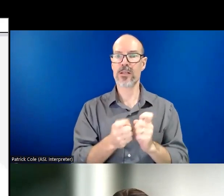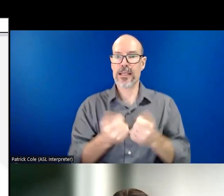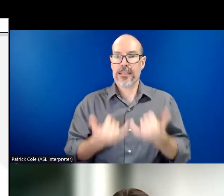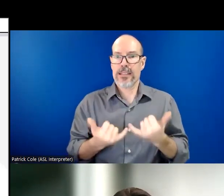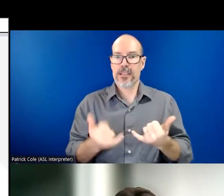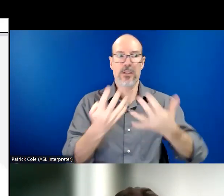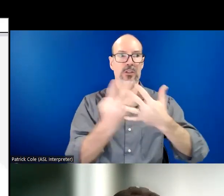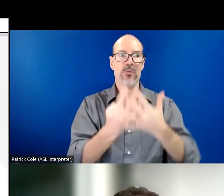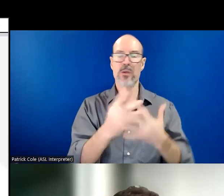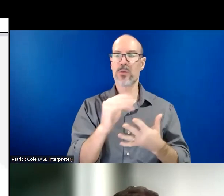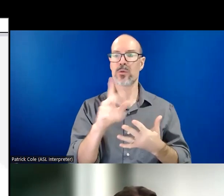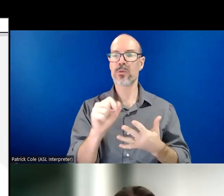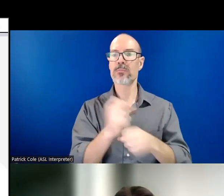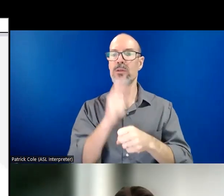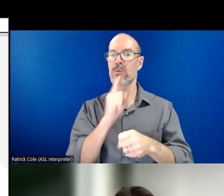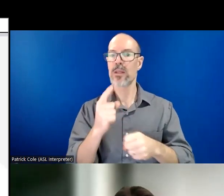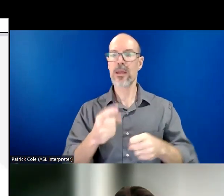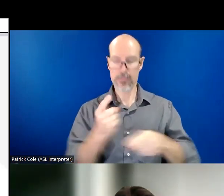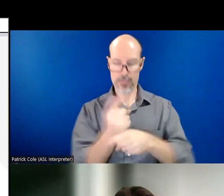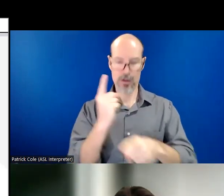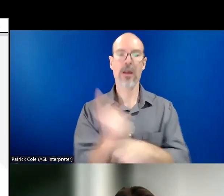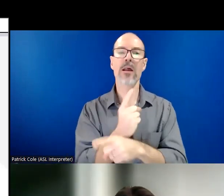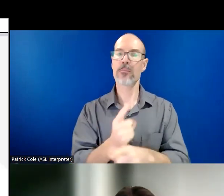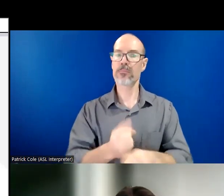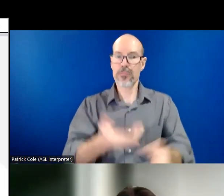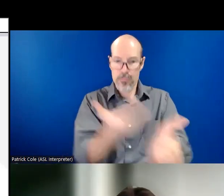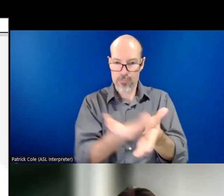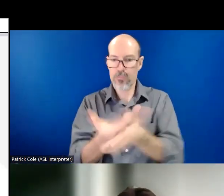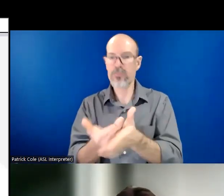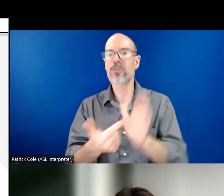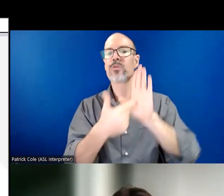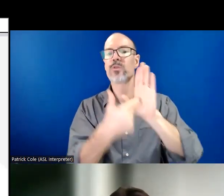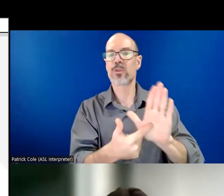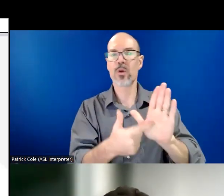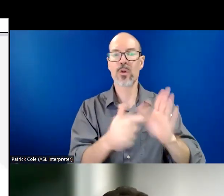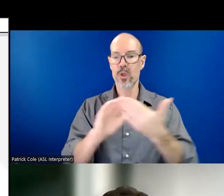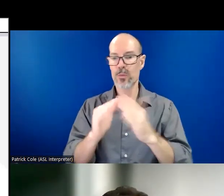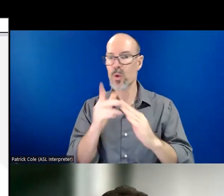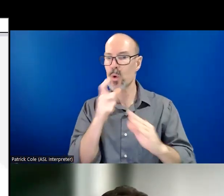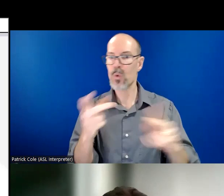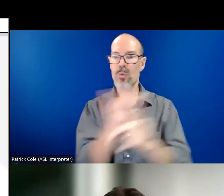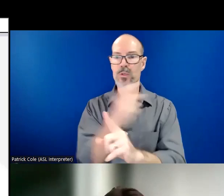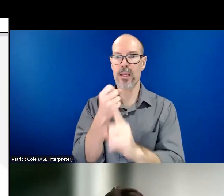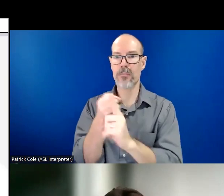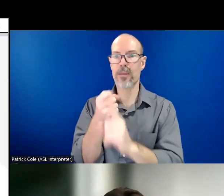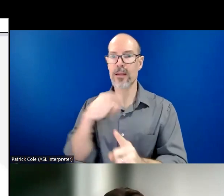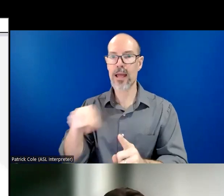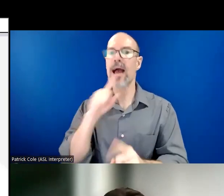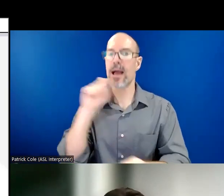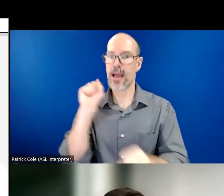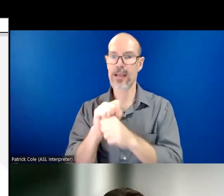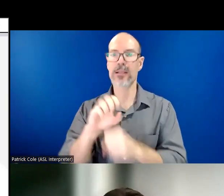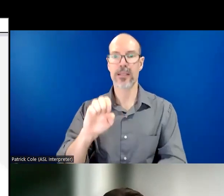to ensure that they adequately account for the fact that the communities most impacted by this cleanup are in fact